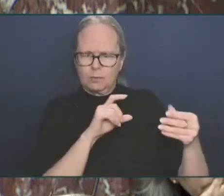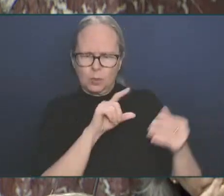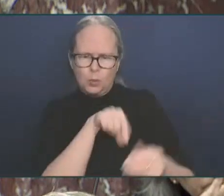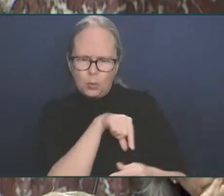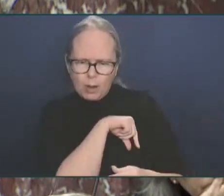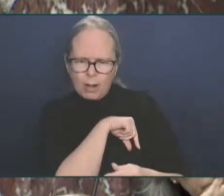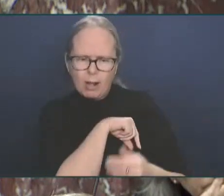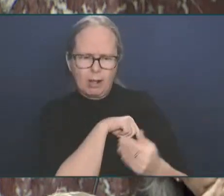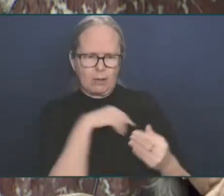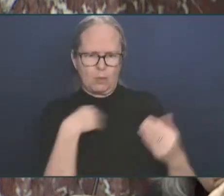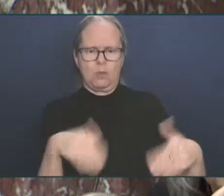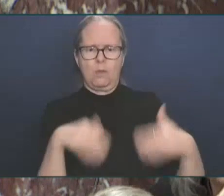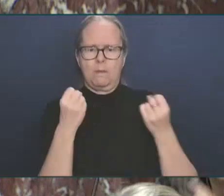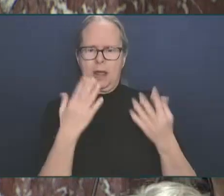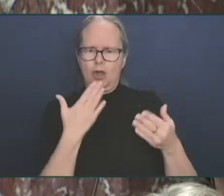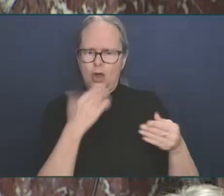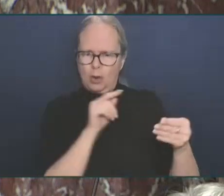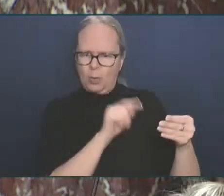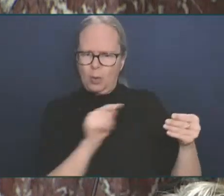incredibly important to us.